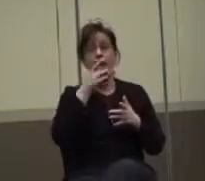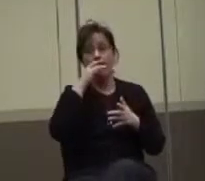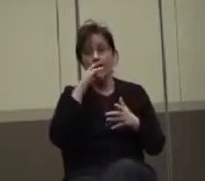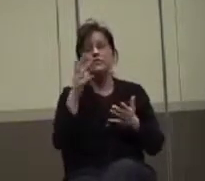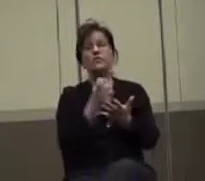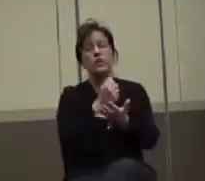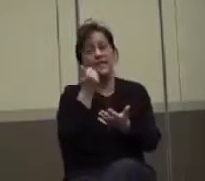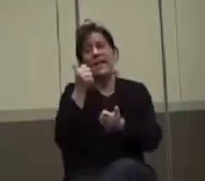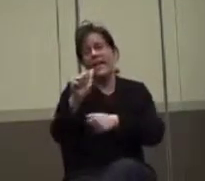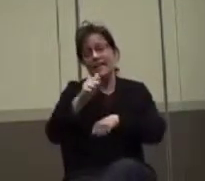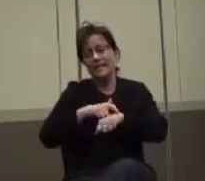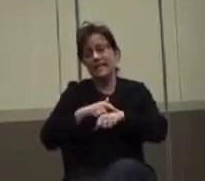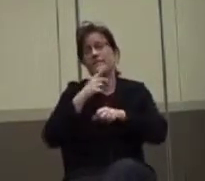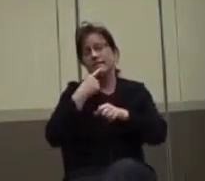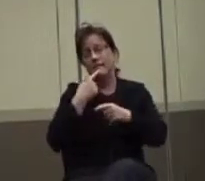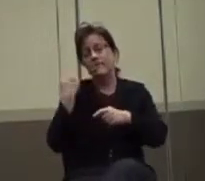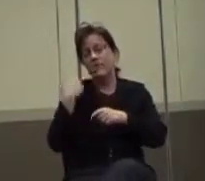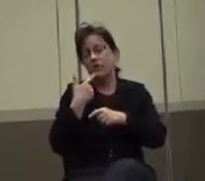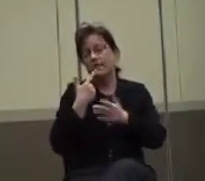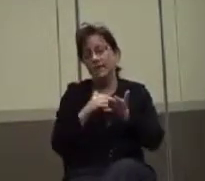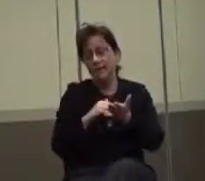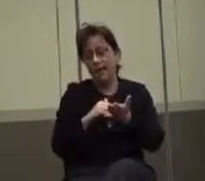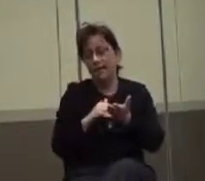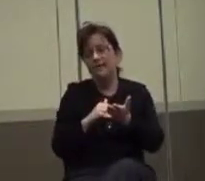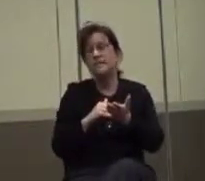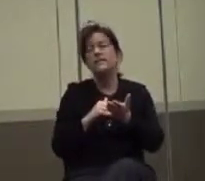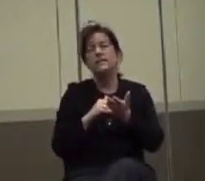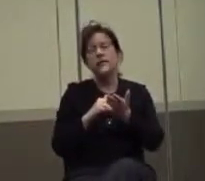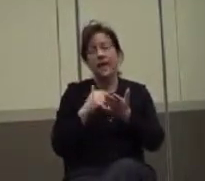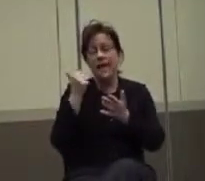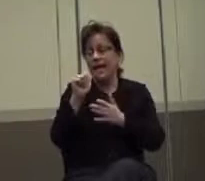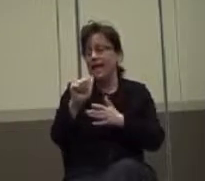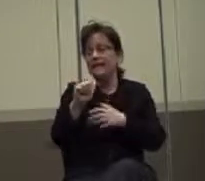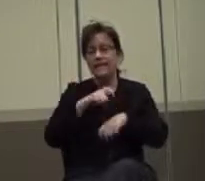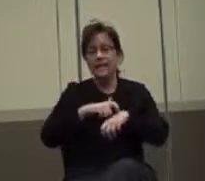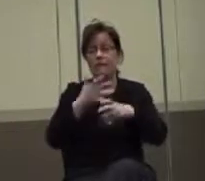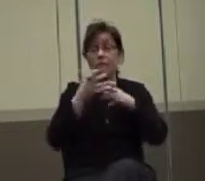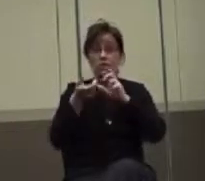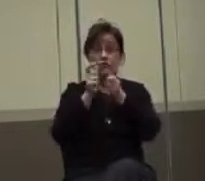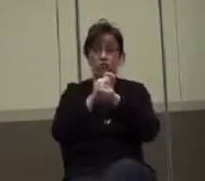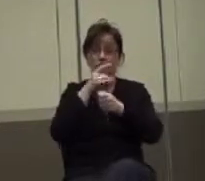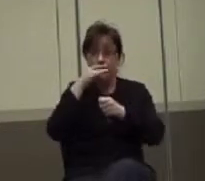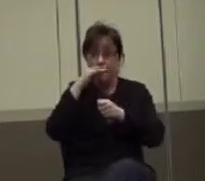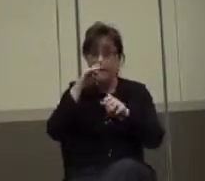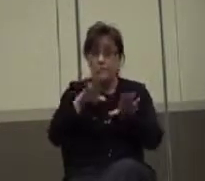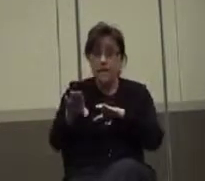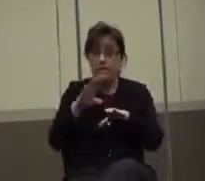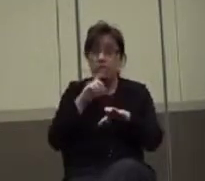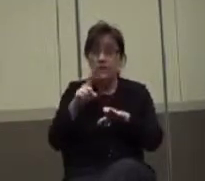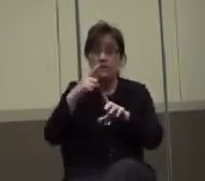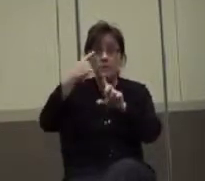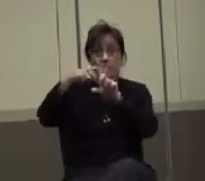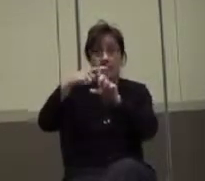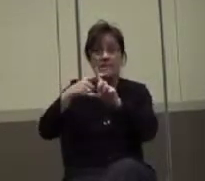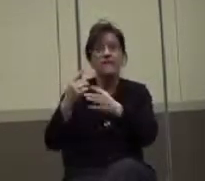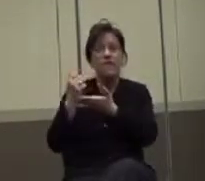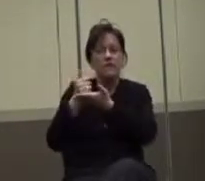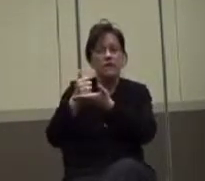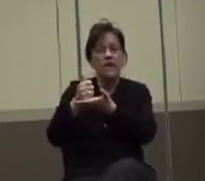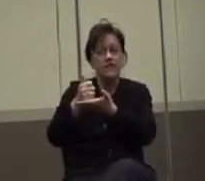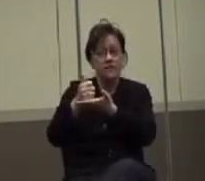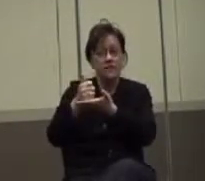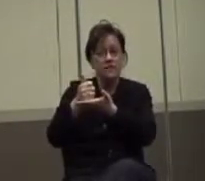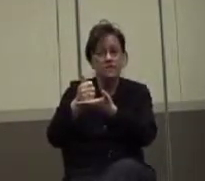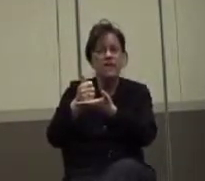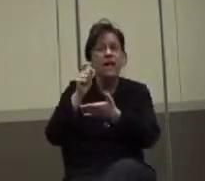said this before, but I'll repeat it again as part of review. Anytime you want to change a kid's behavior using a positive intervention, they have to win over half